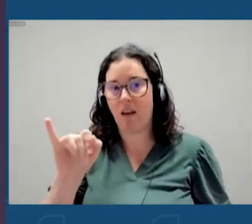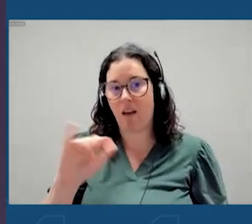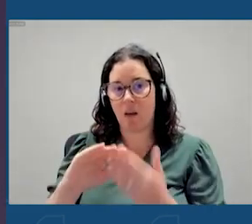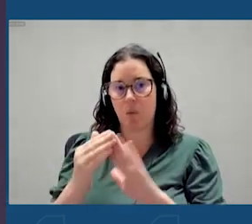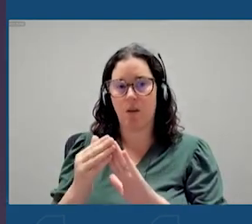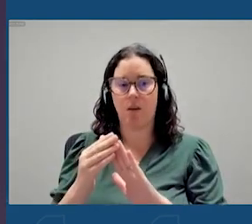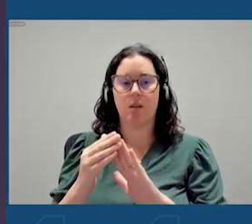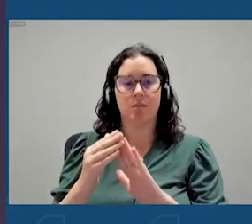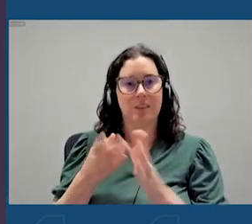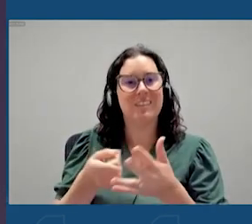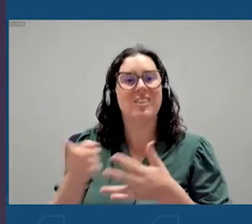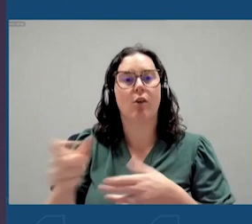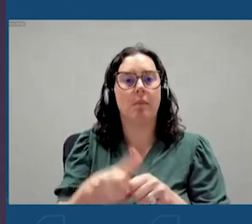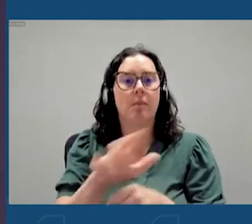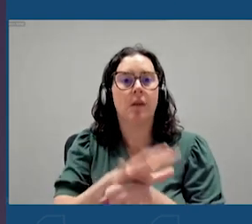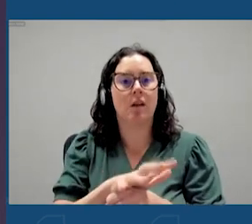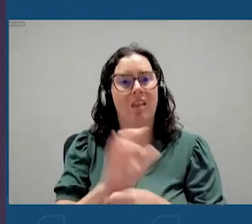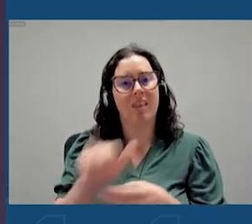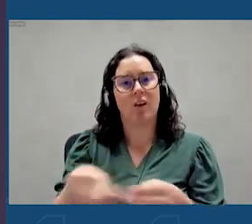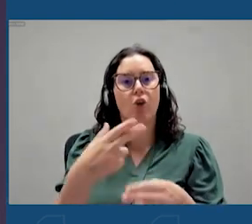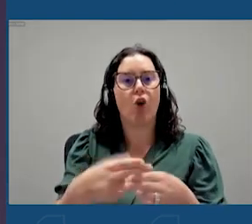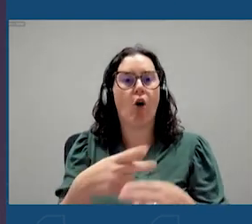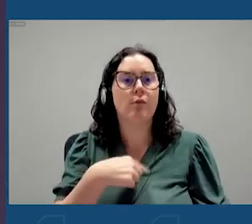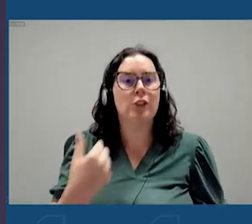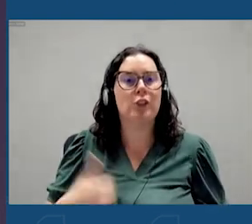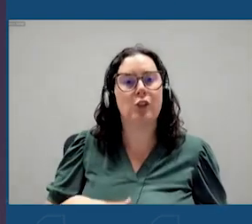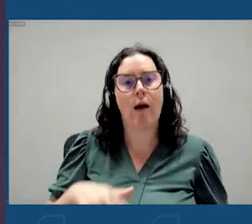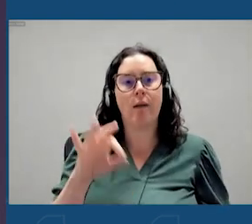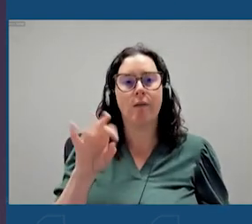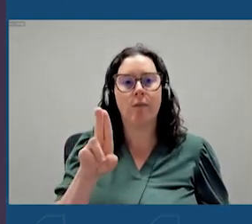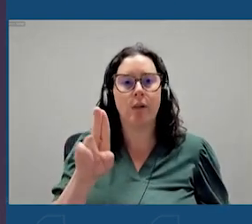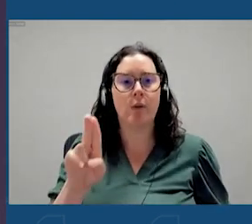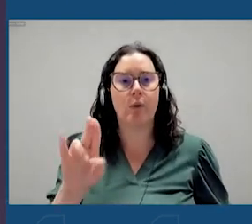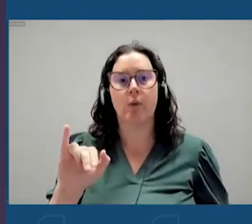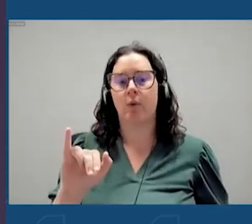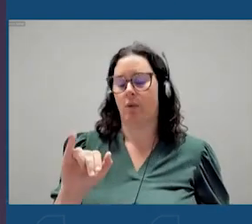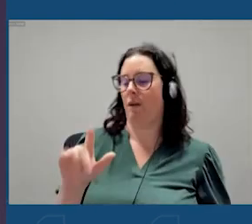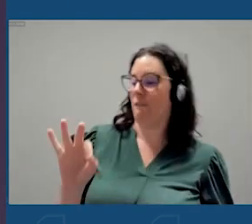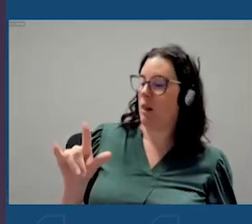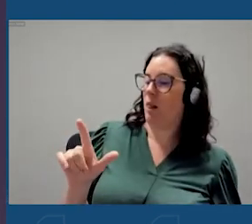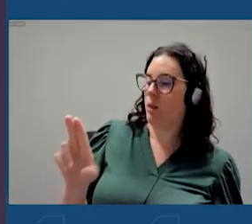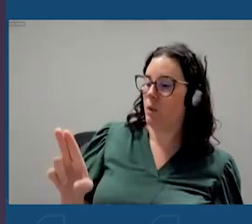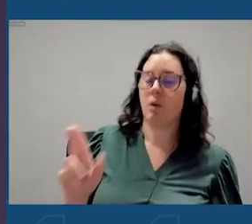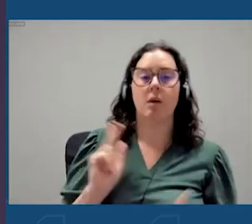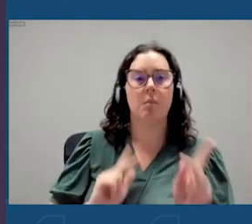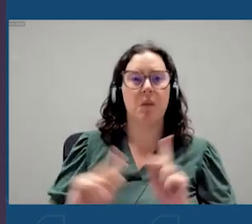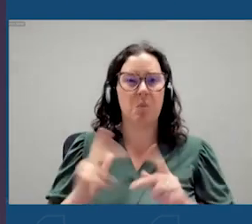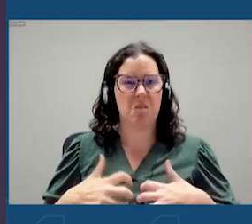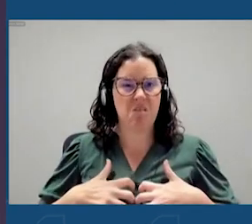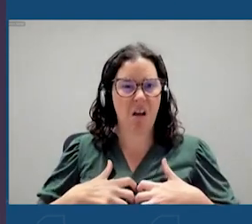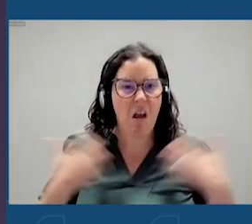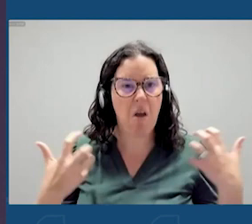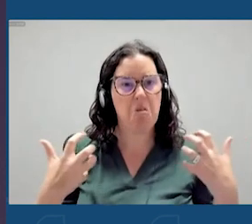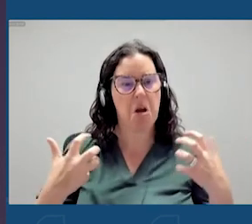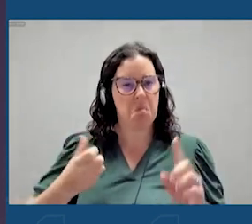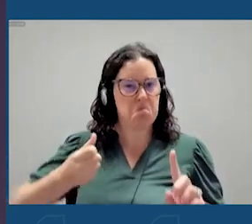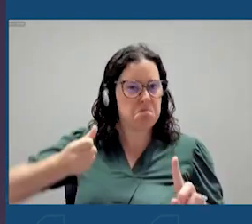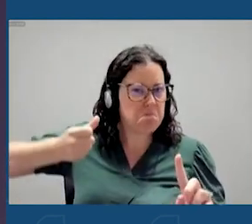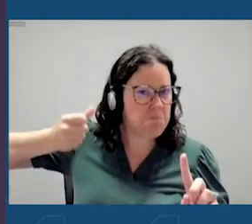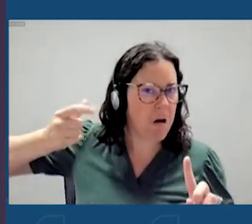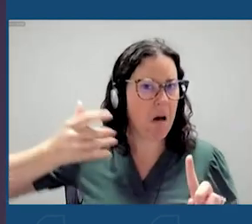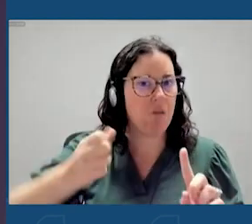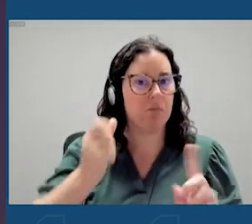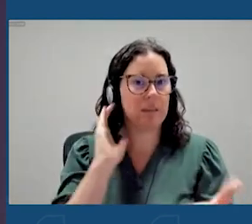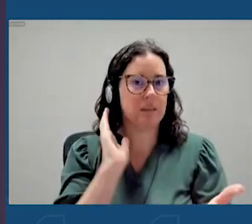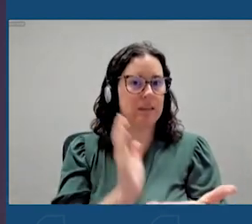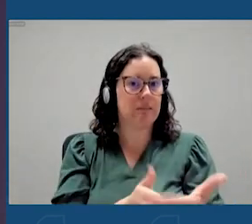flu. Got people so riled up and so angry that Asian Americans were